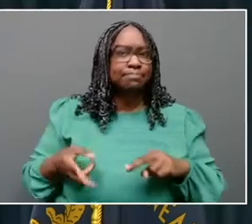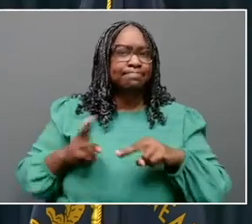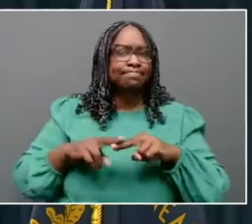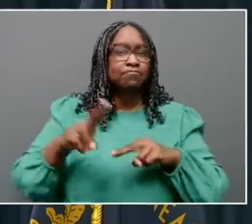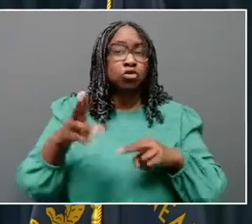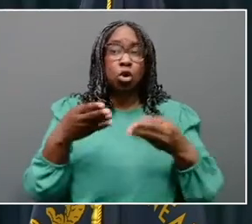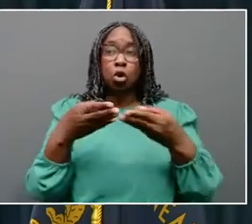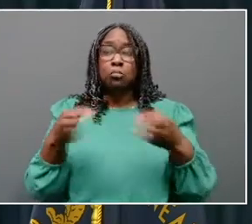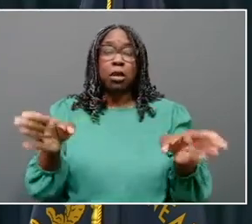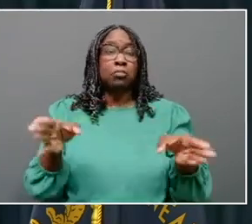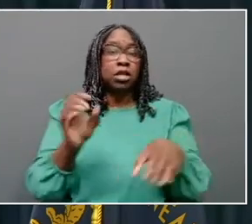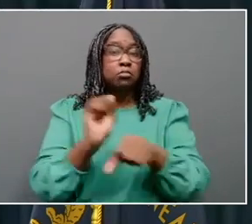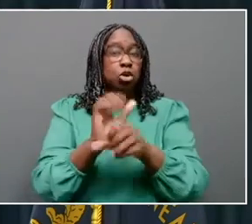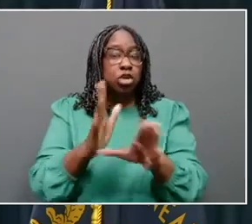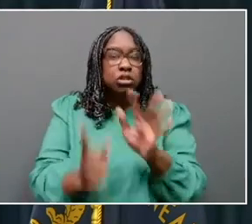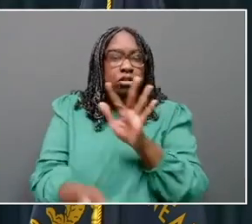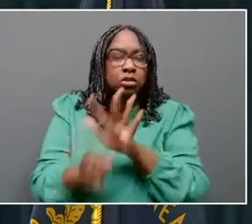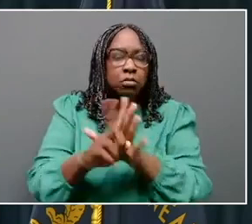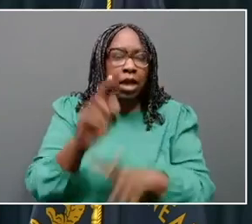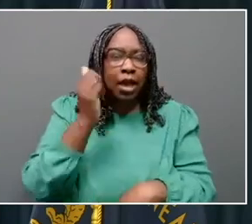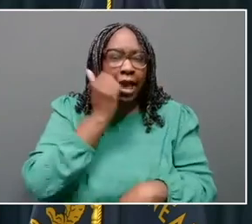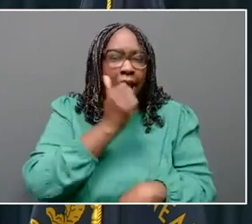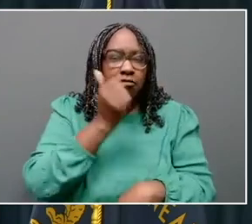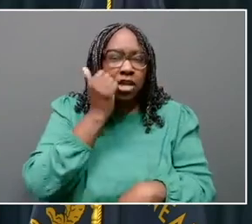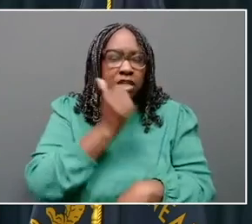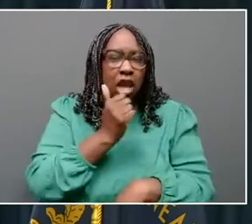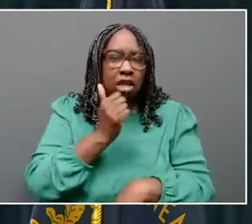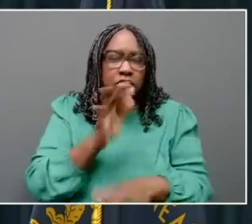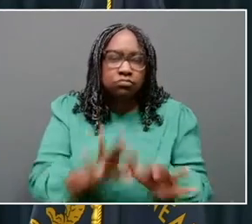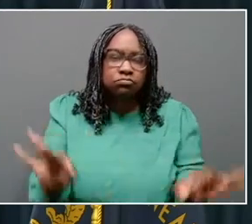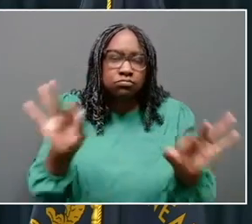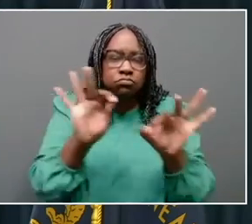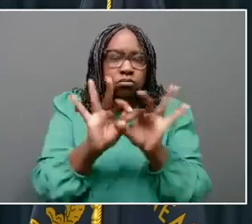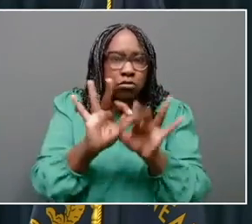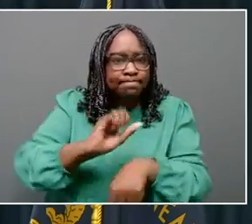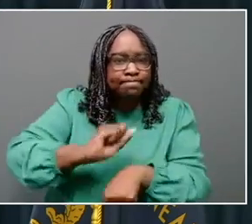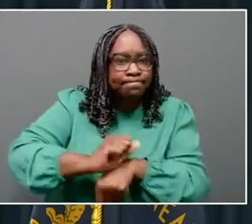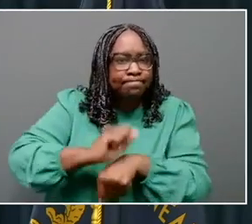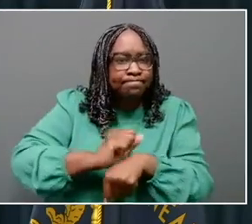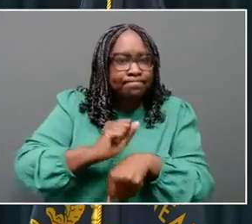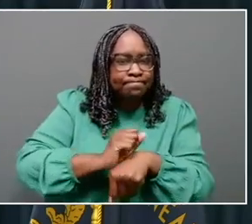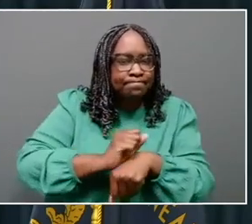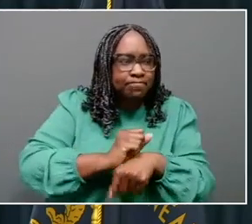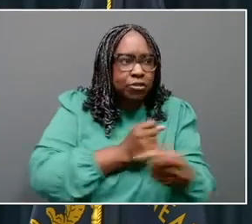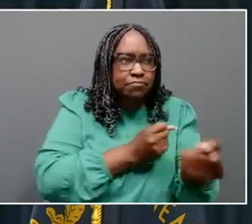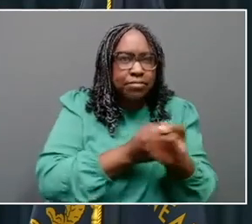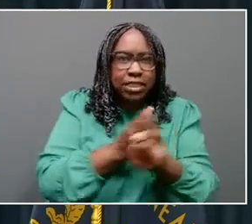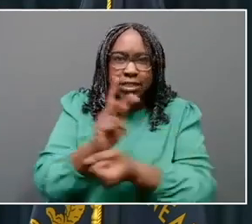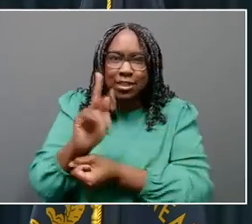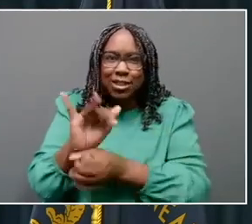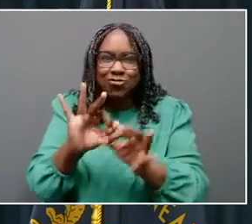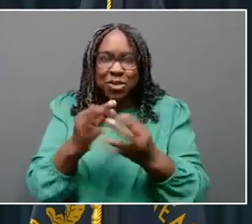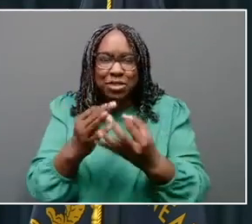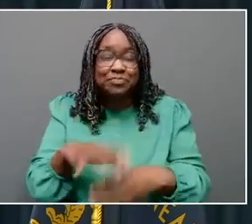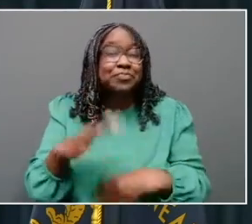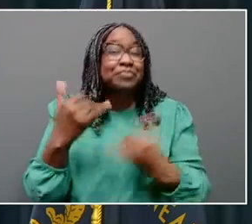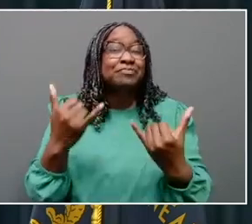every single day to provide the vital services to all of our Kentucky families. Today is another good day for Team